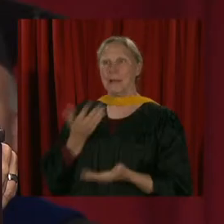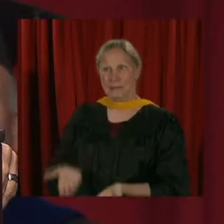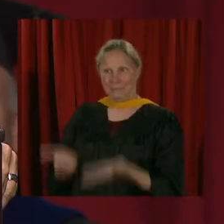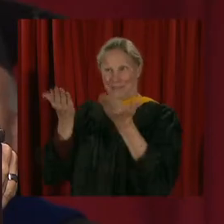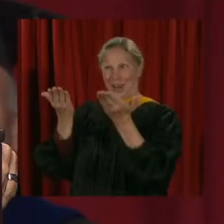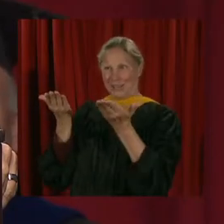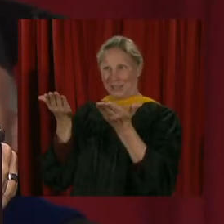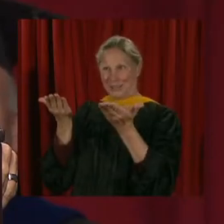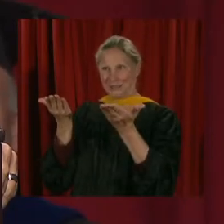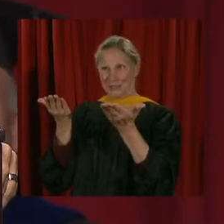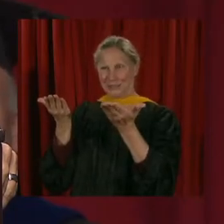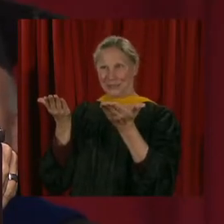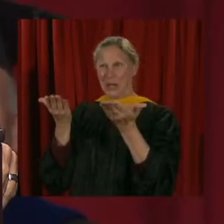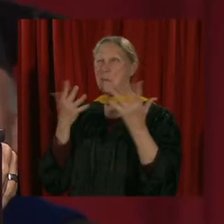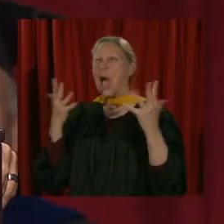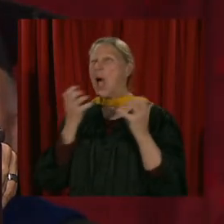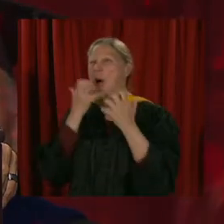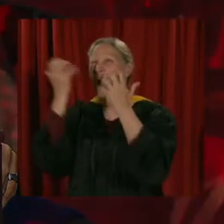stand?